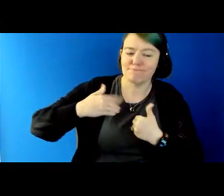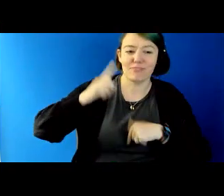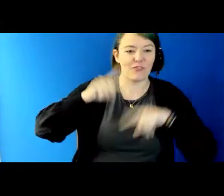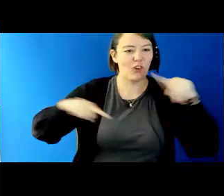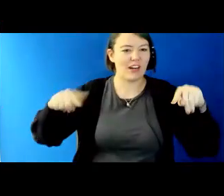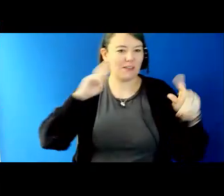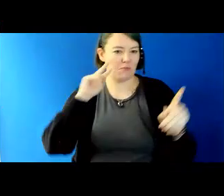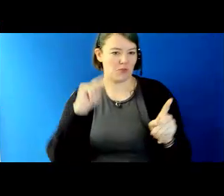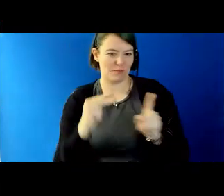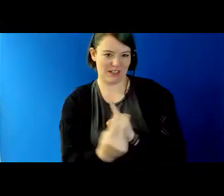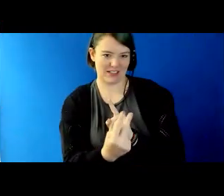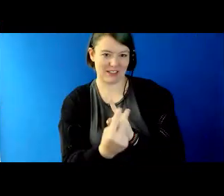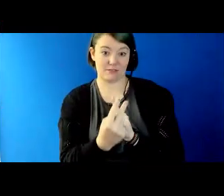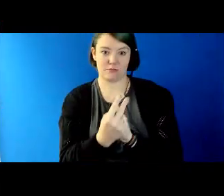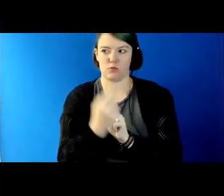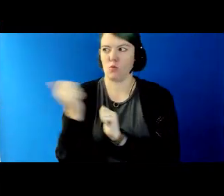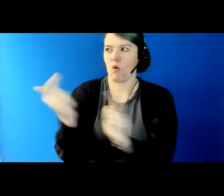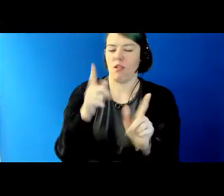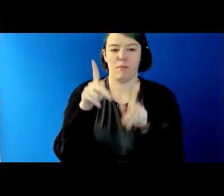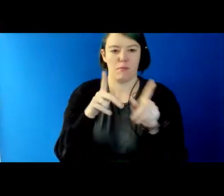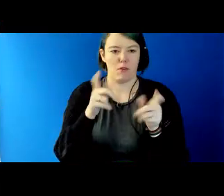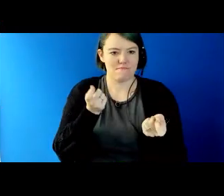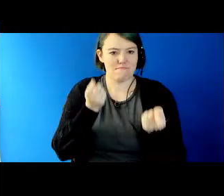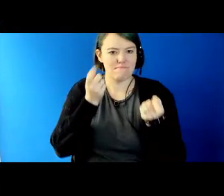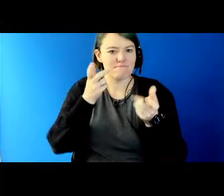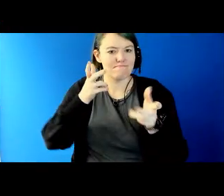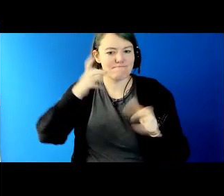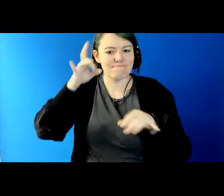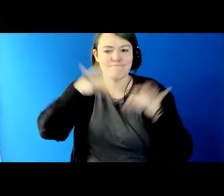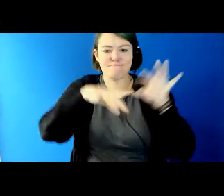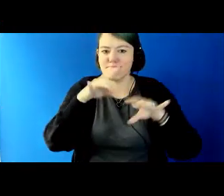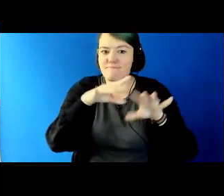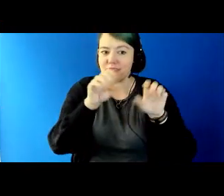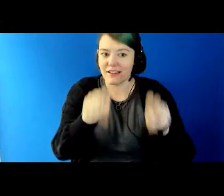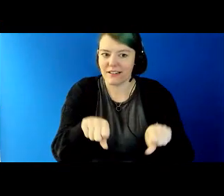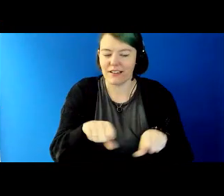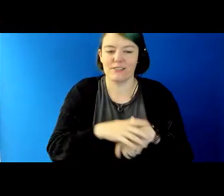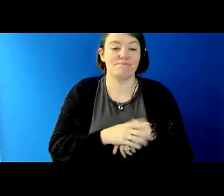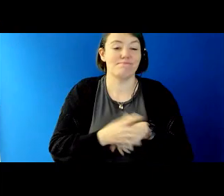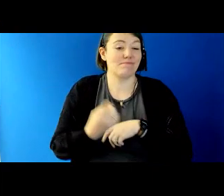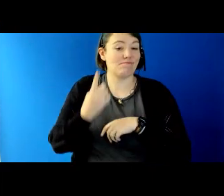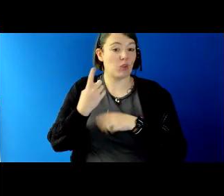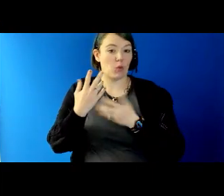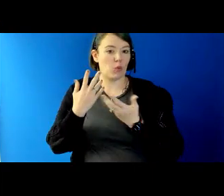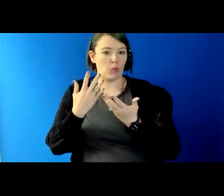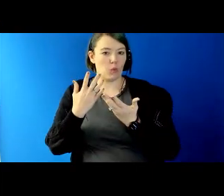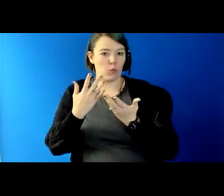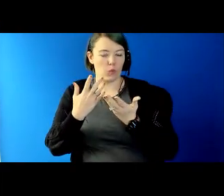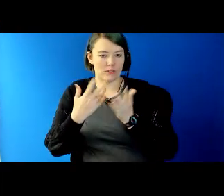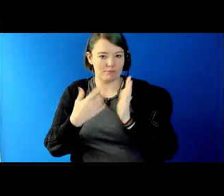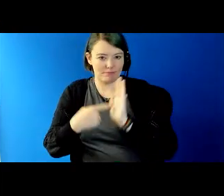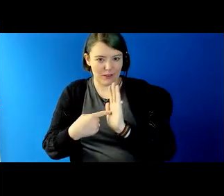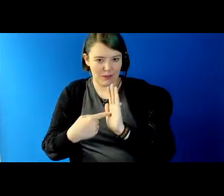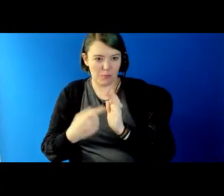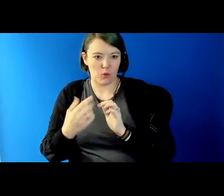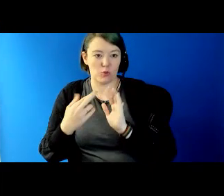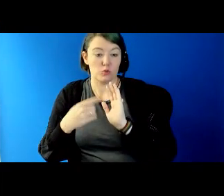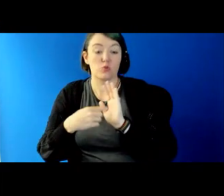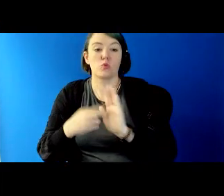language. This means putting the person before the disability. For example, saying a person with